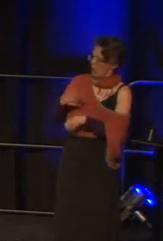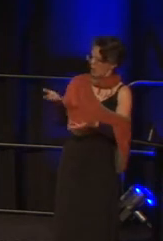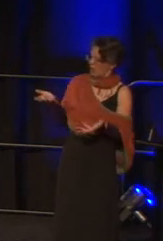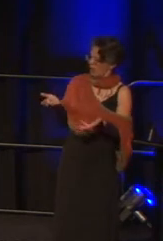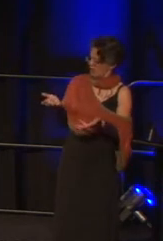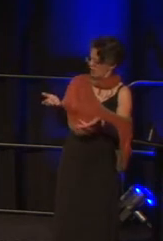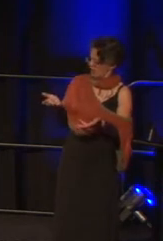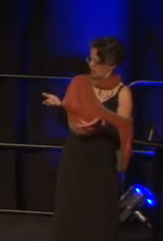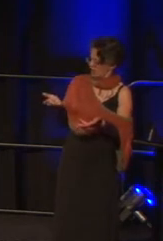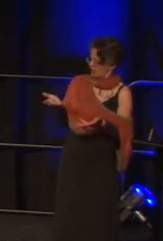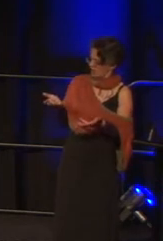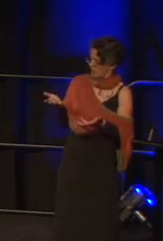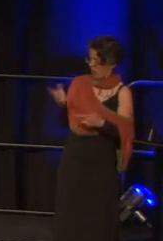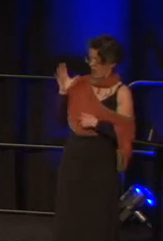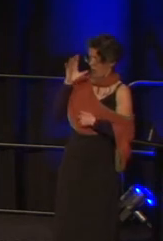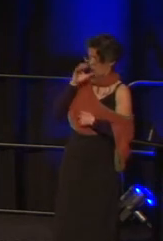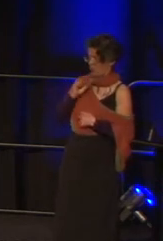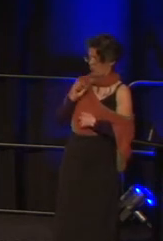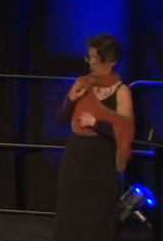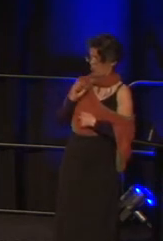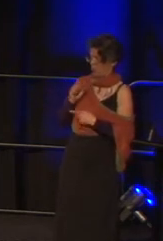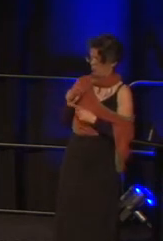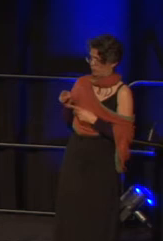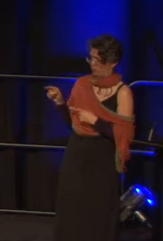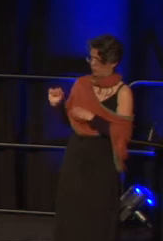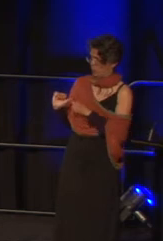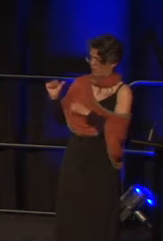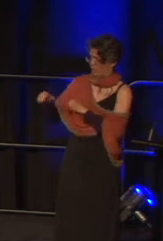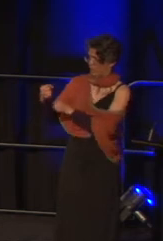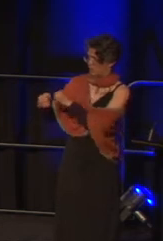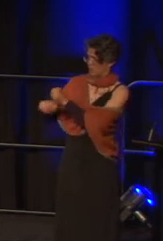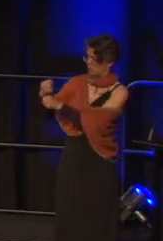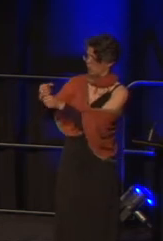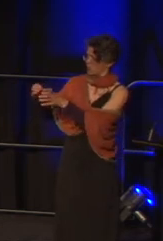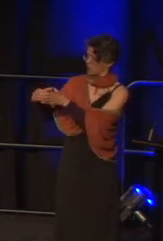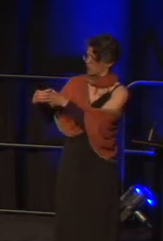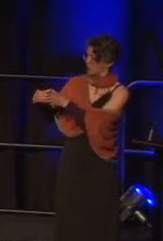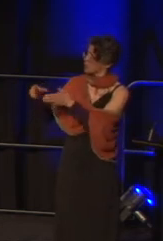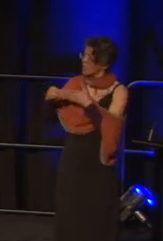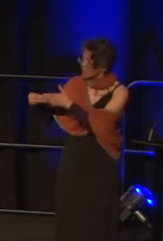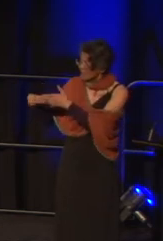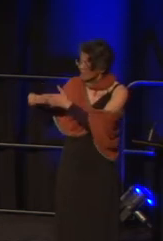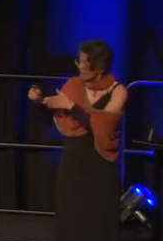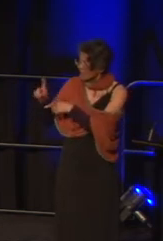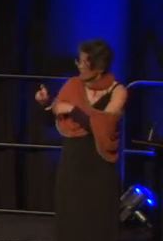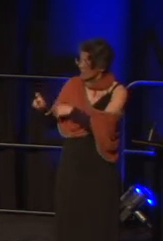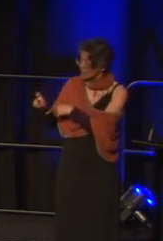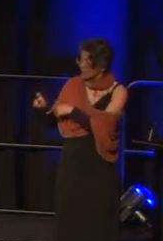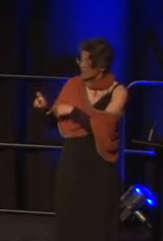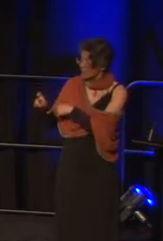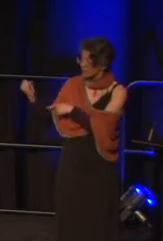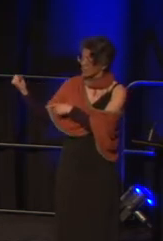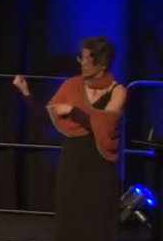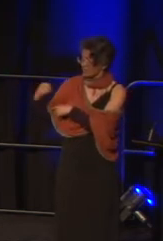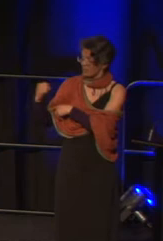candidate? And I'm assuming, given that you're Next Generation, the party, you're also the party leader. Yes. Is that right?